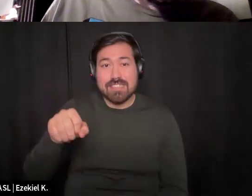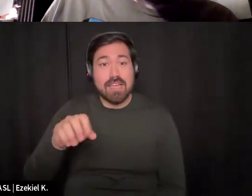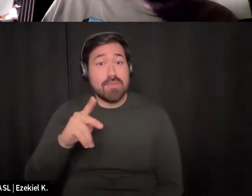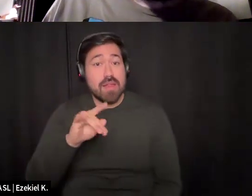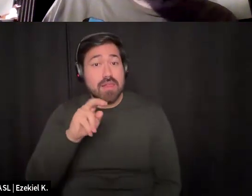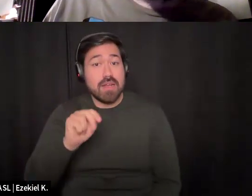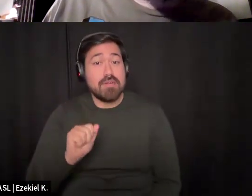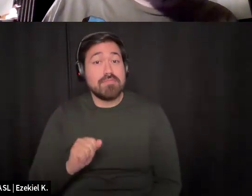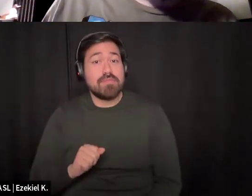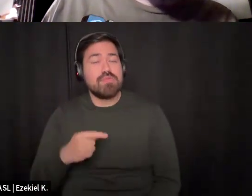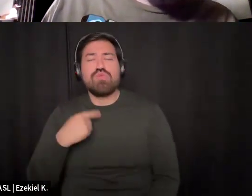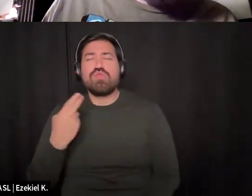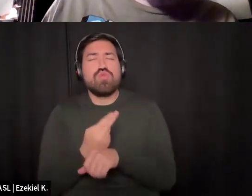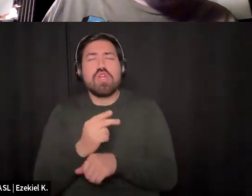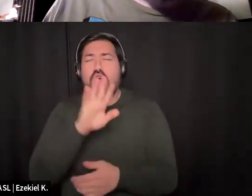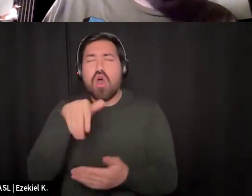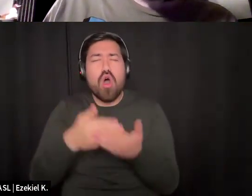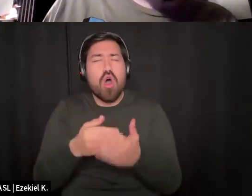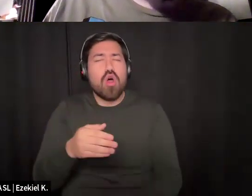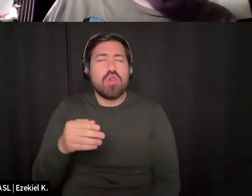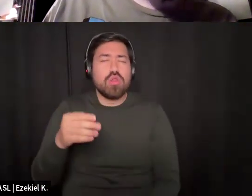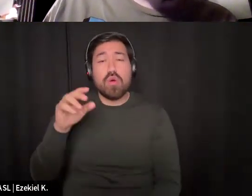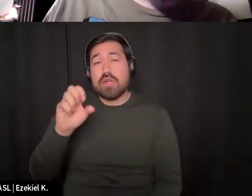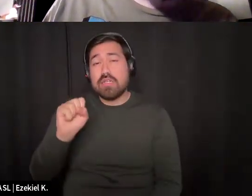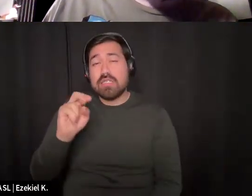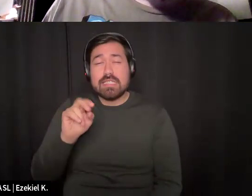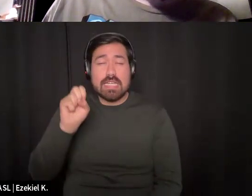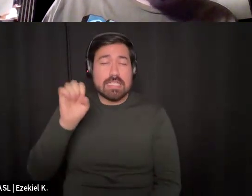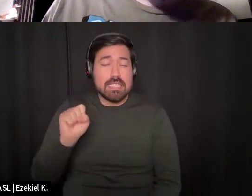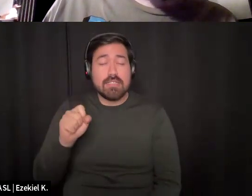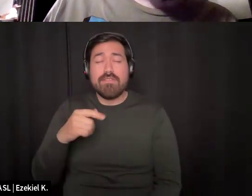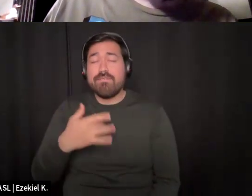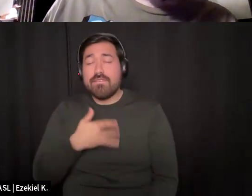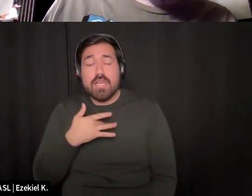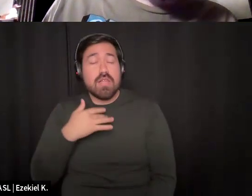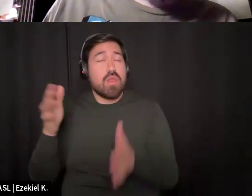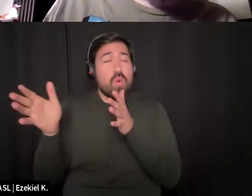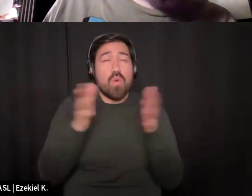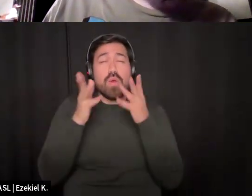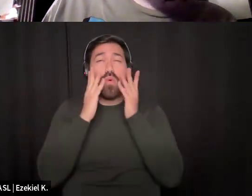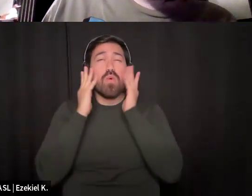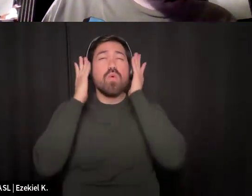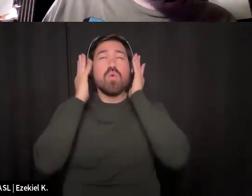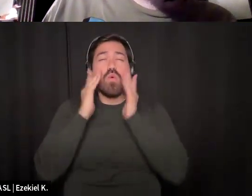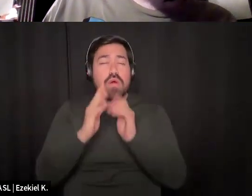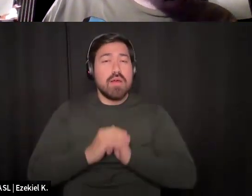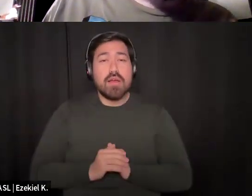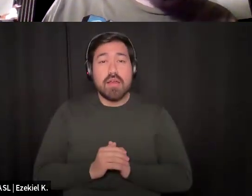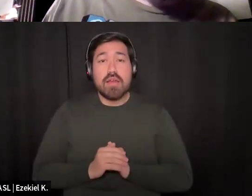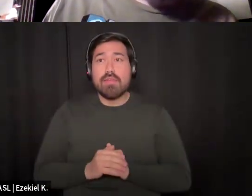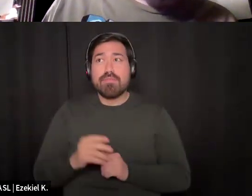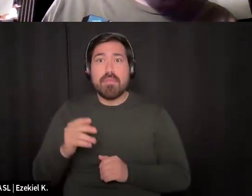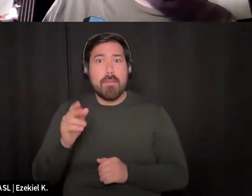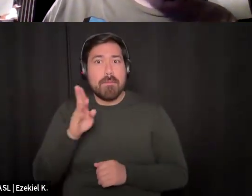your senses if you can, even like if there's big birds nearby and you feel the wind moving from their